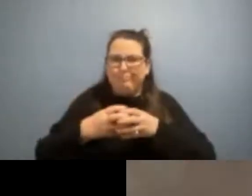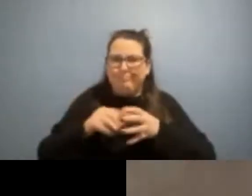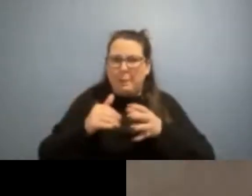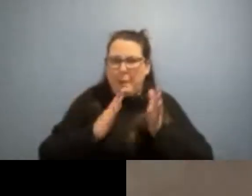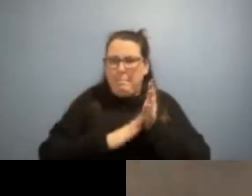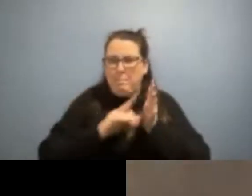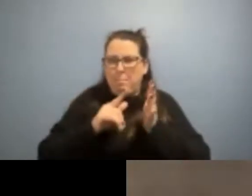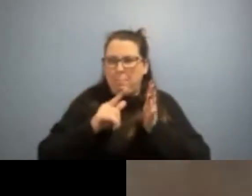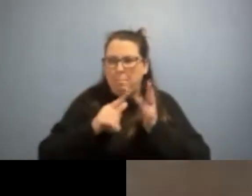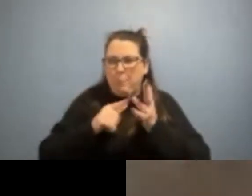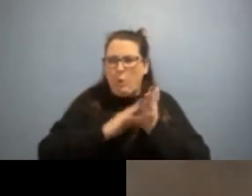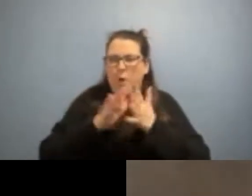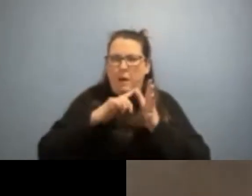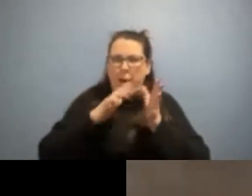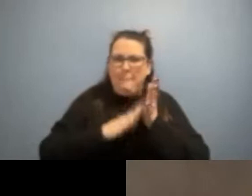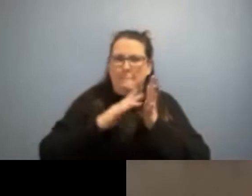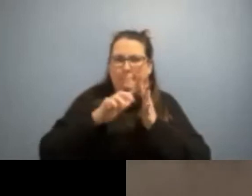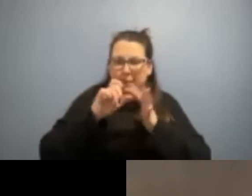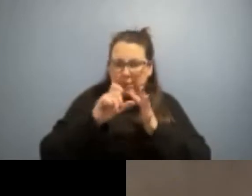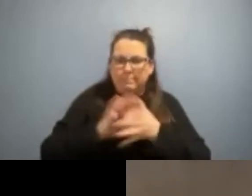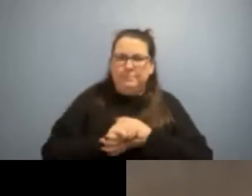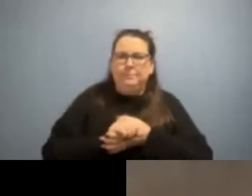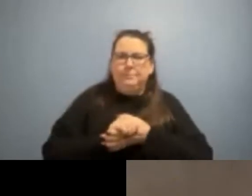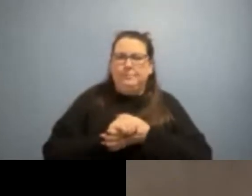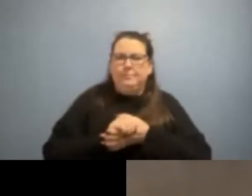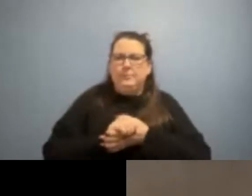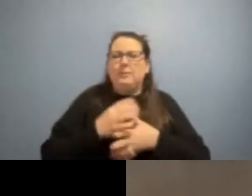vaccinations opening up to people aged under 40 years?